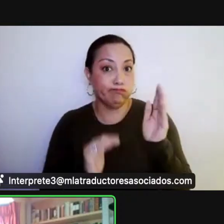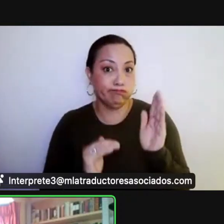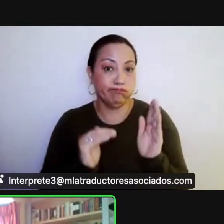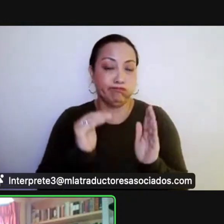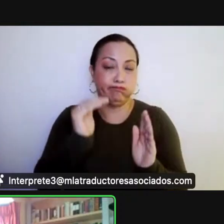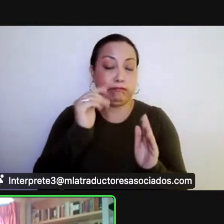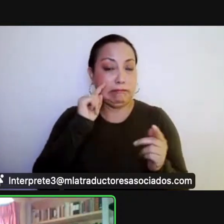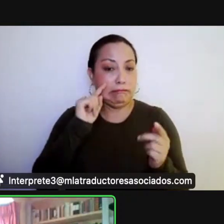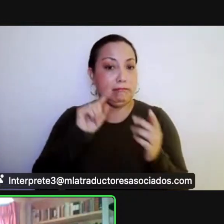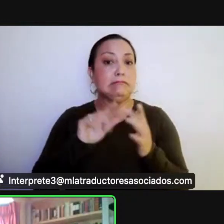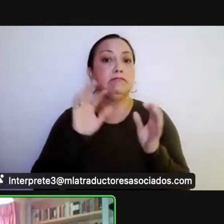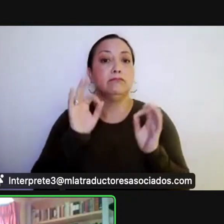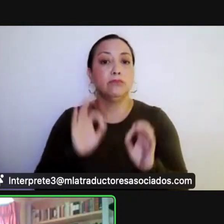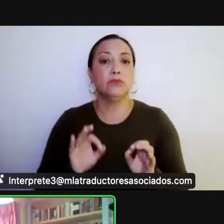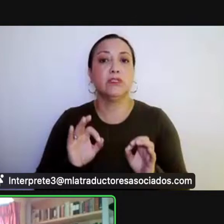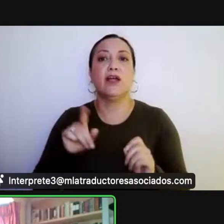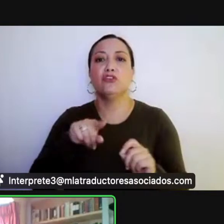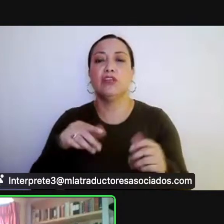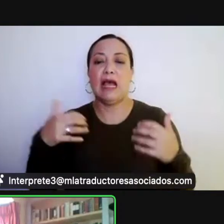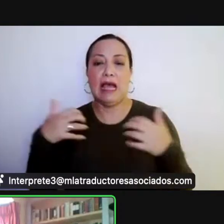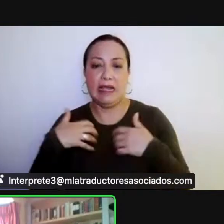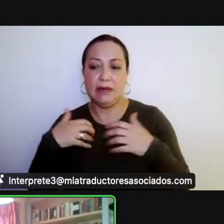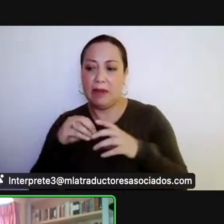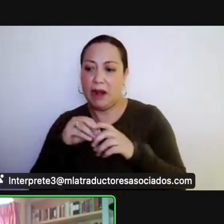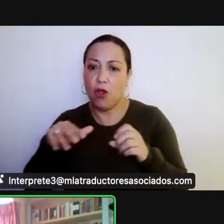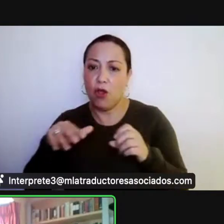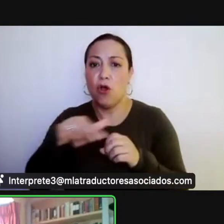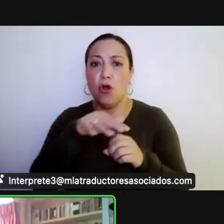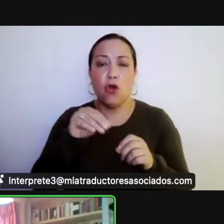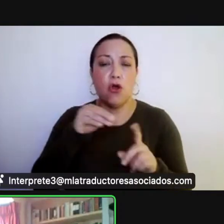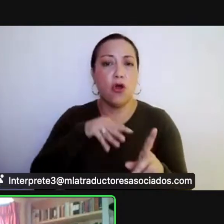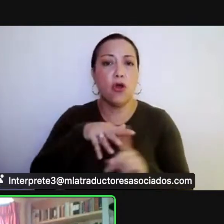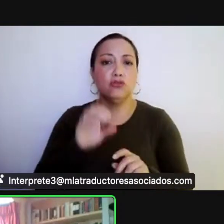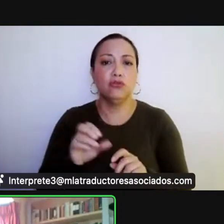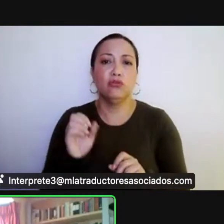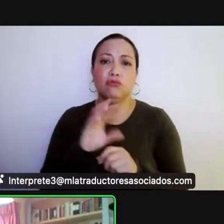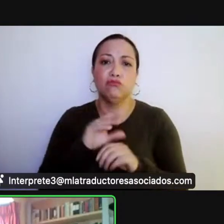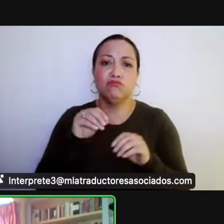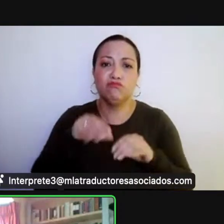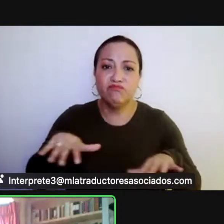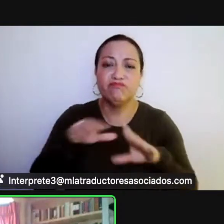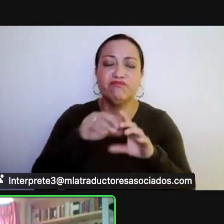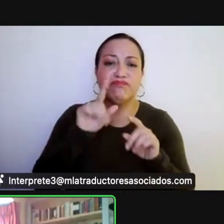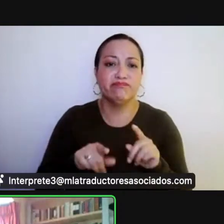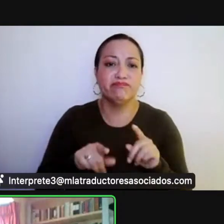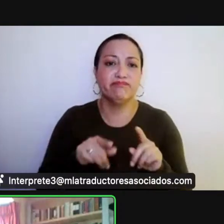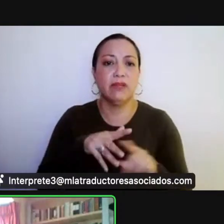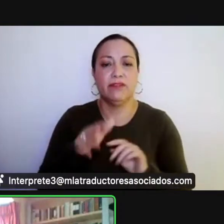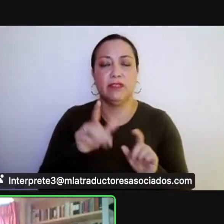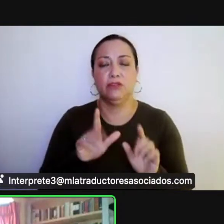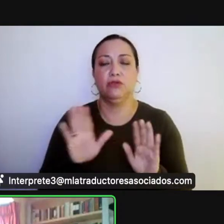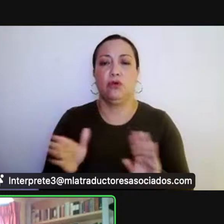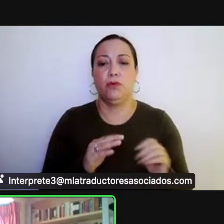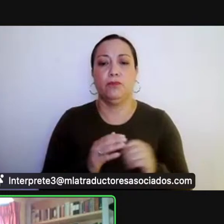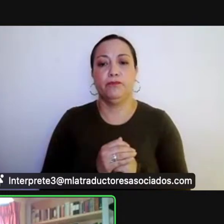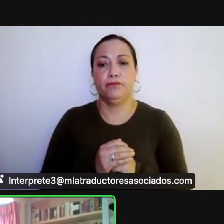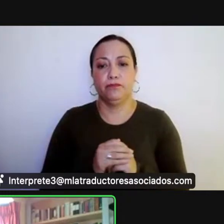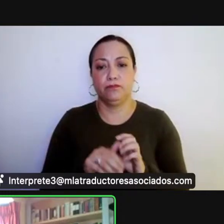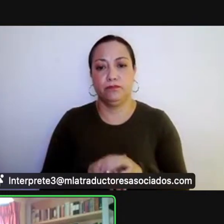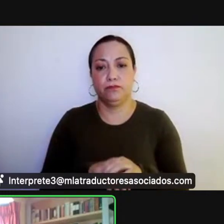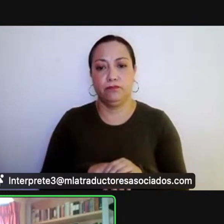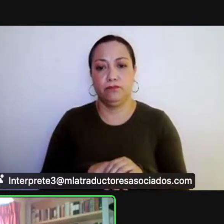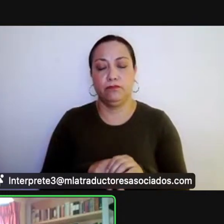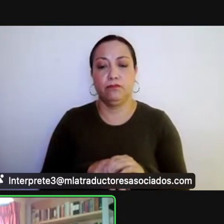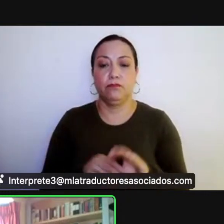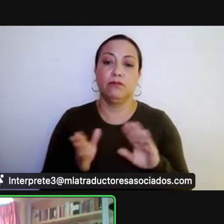change to the zoonotic character of pandemics. And secondly, I'm going